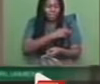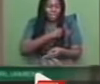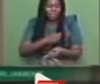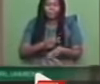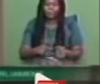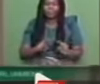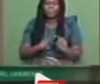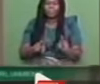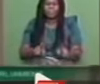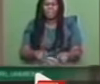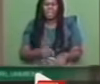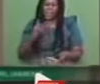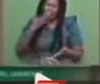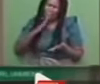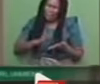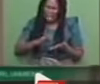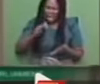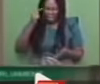use.